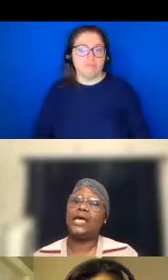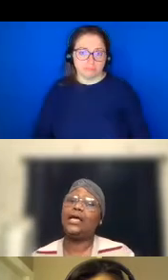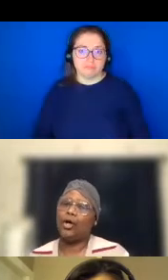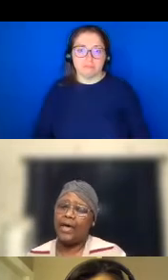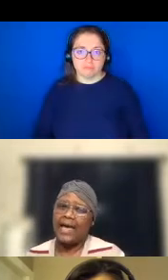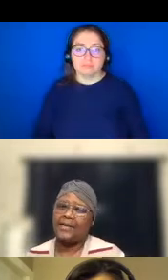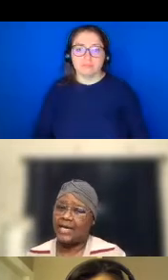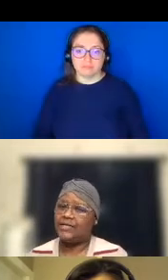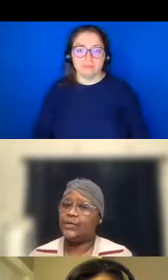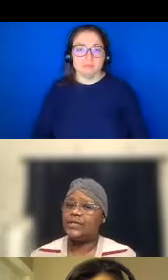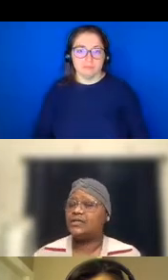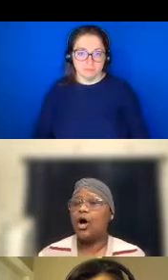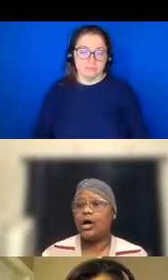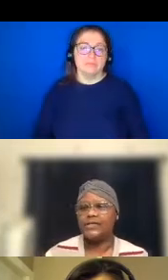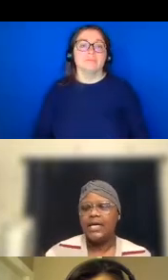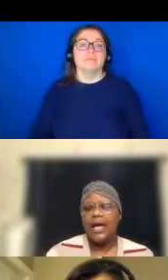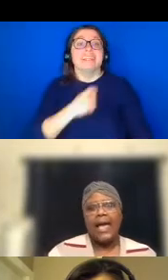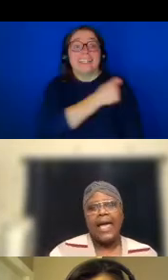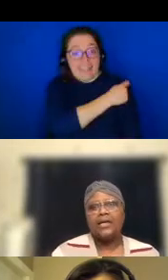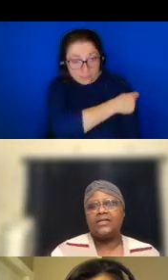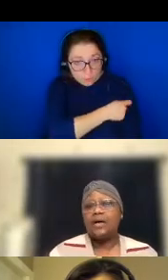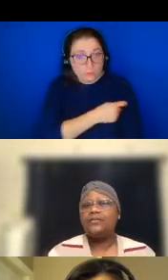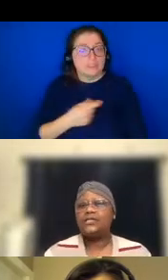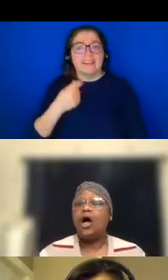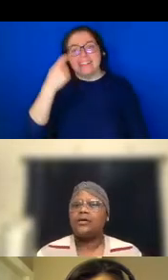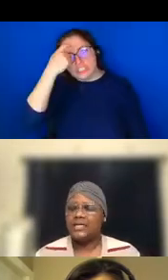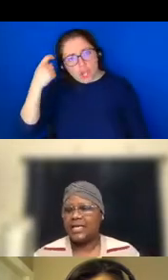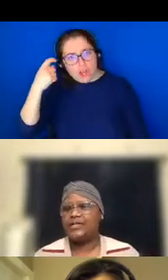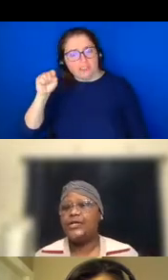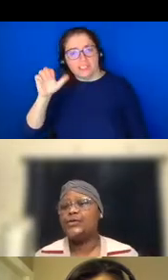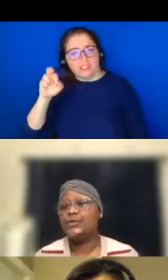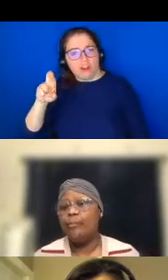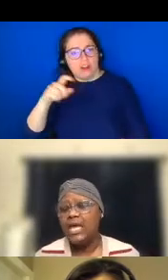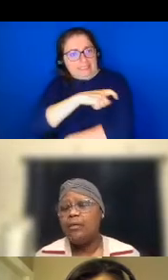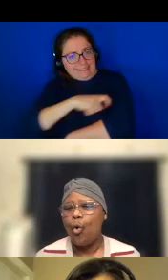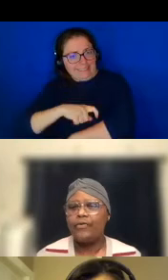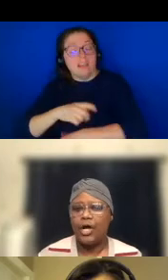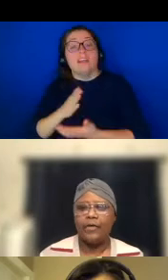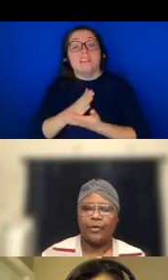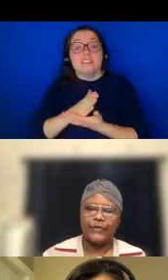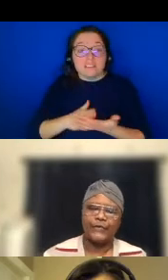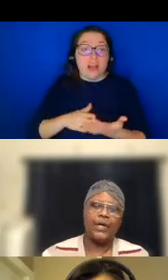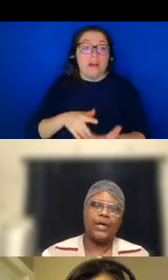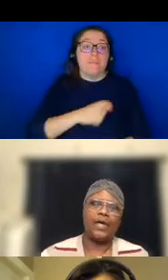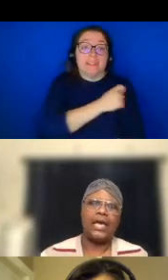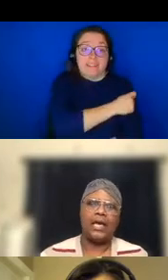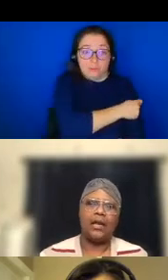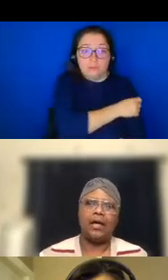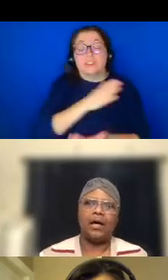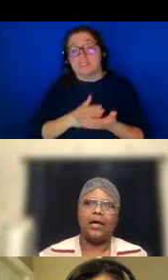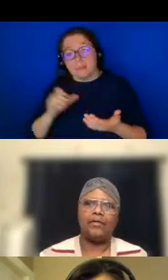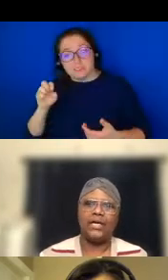We'll take a look at tattoos and scars, and some scars and tattoos will mean more than others.